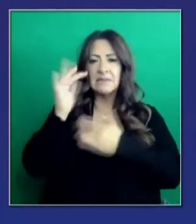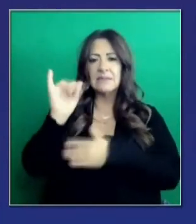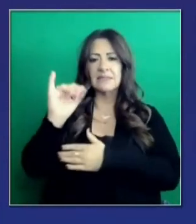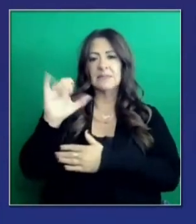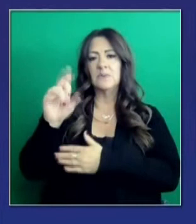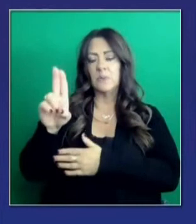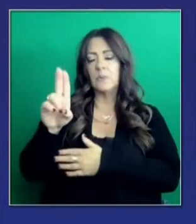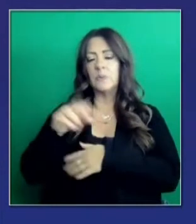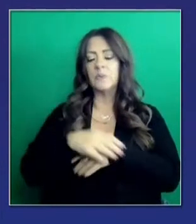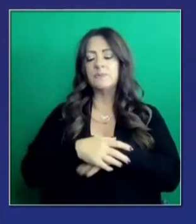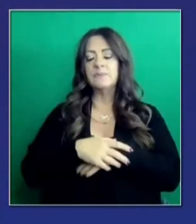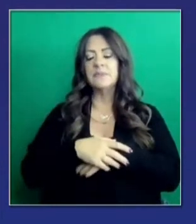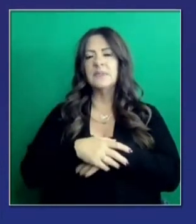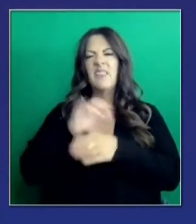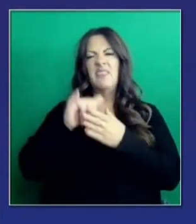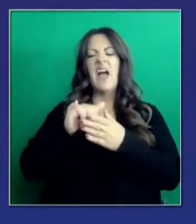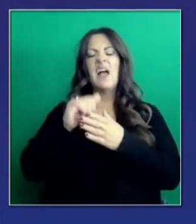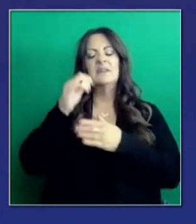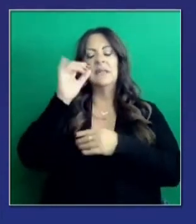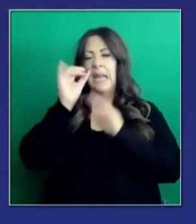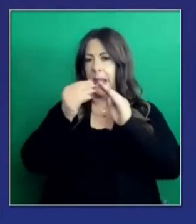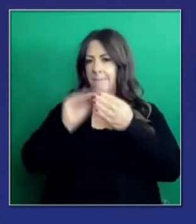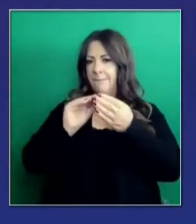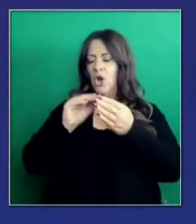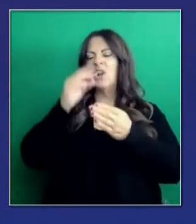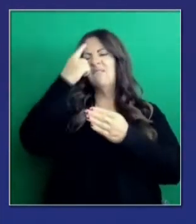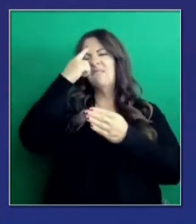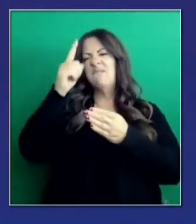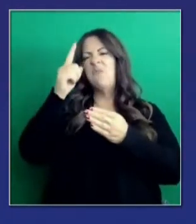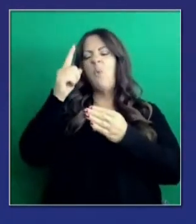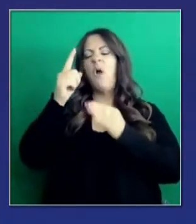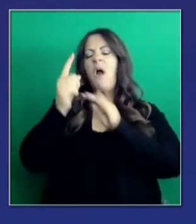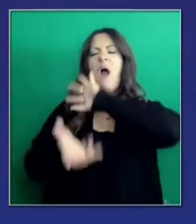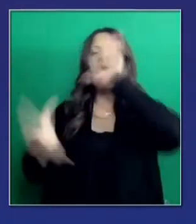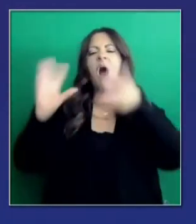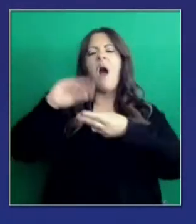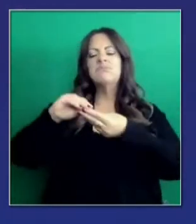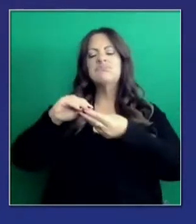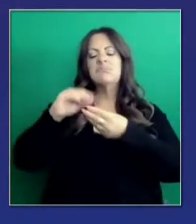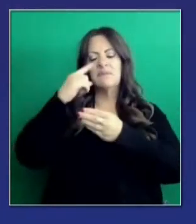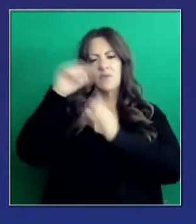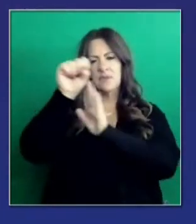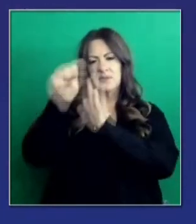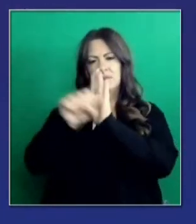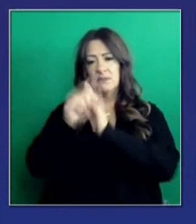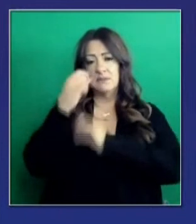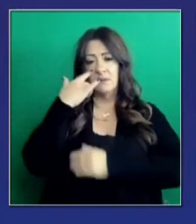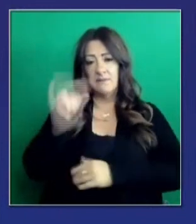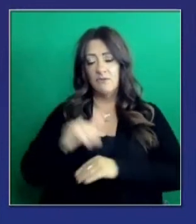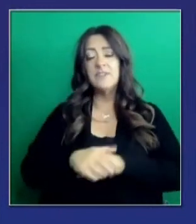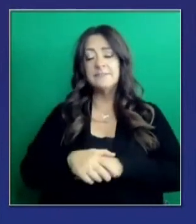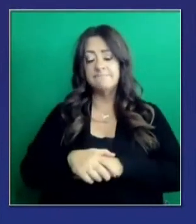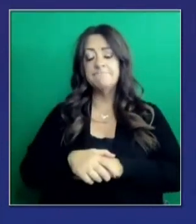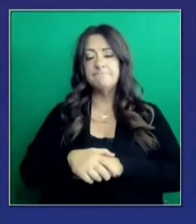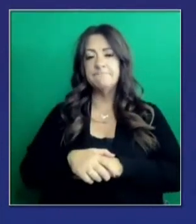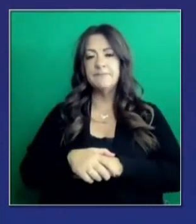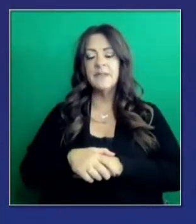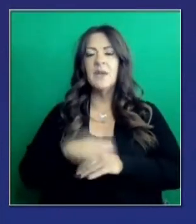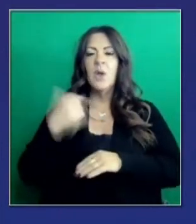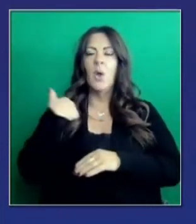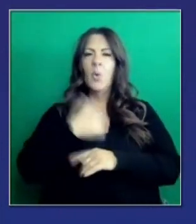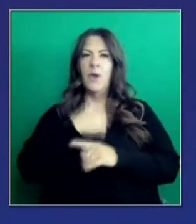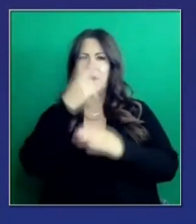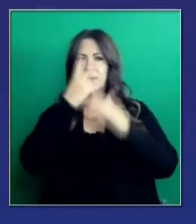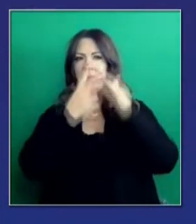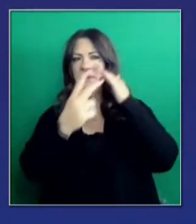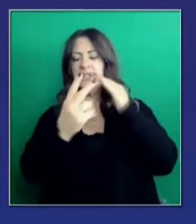remind everybody, this is statewide data. Each region's a little bit different, but we are in a position projecting 4 weeks forward